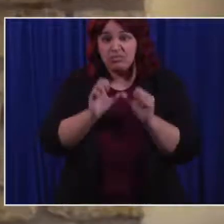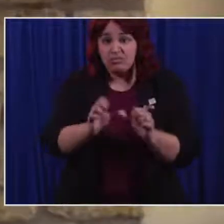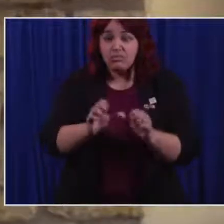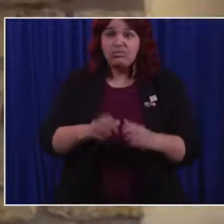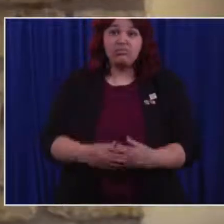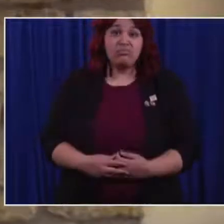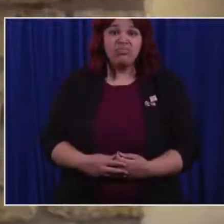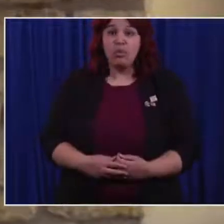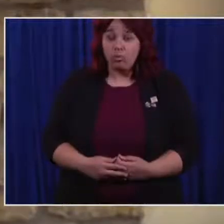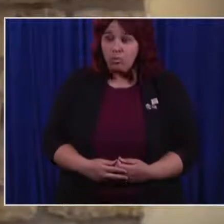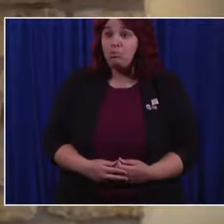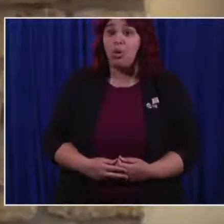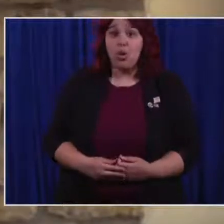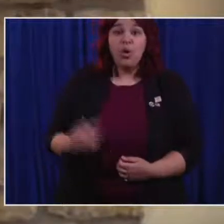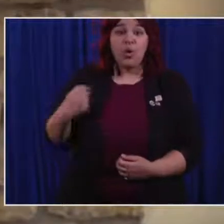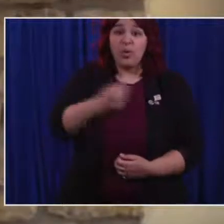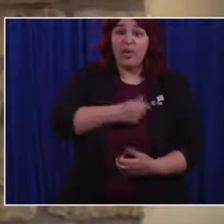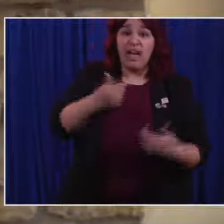lot of volunteers. So,